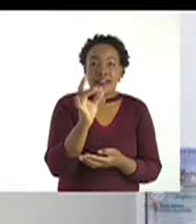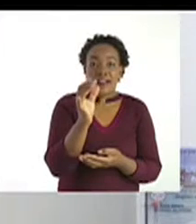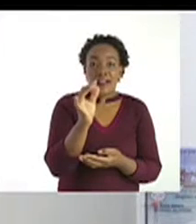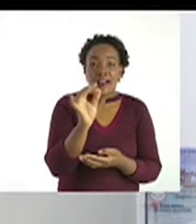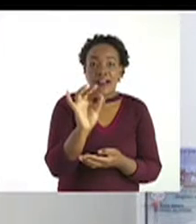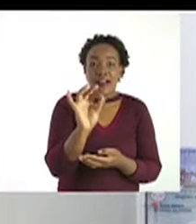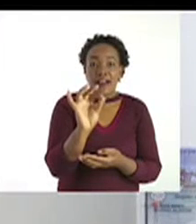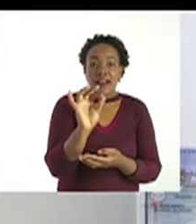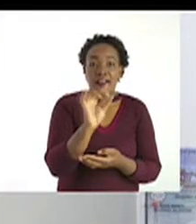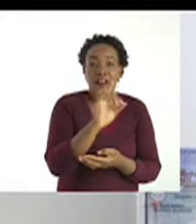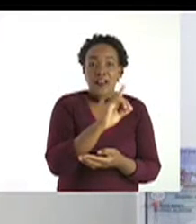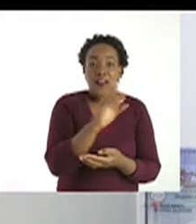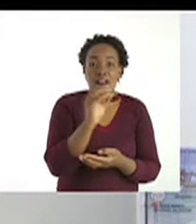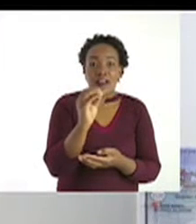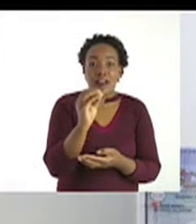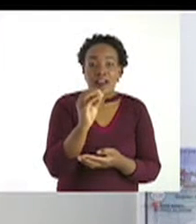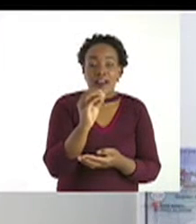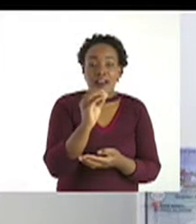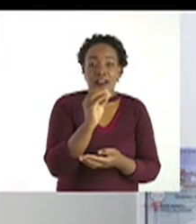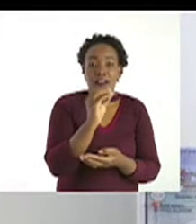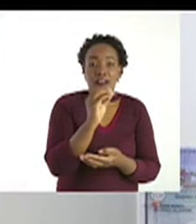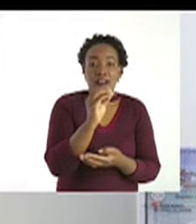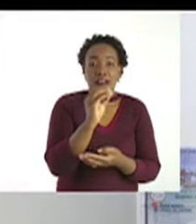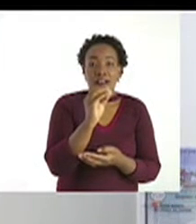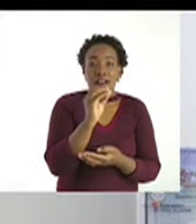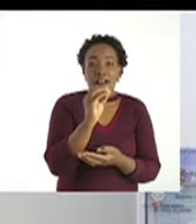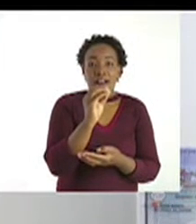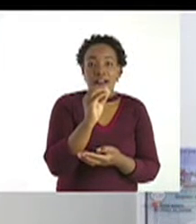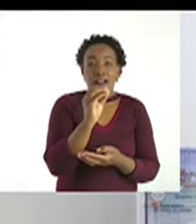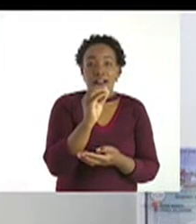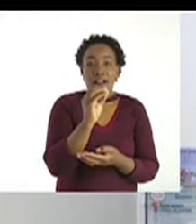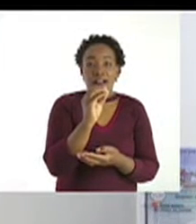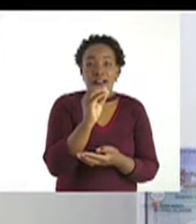8, 9, 10,